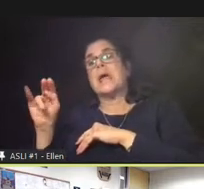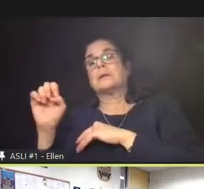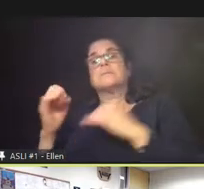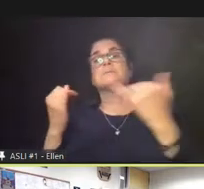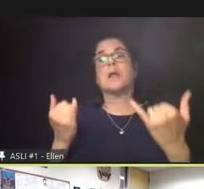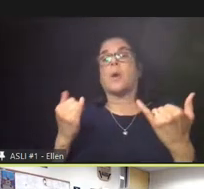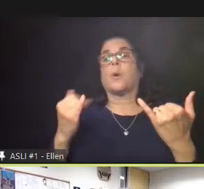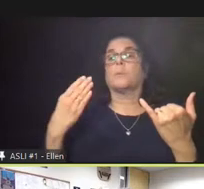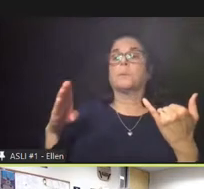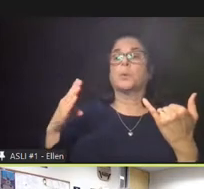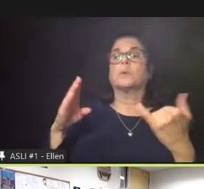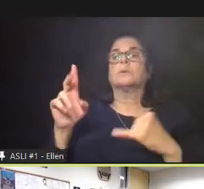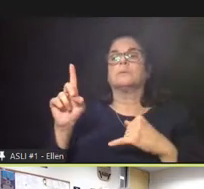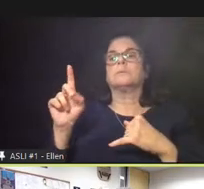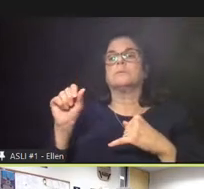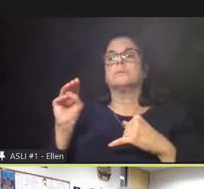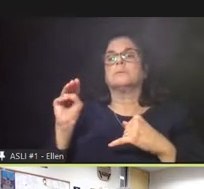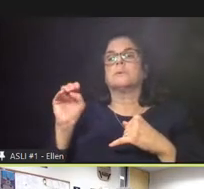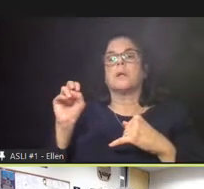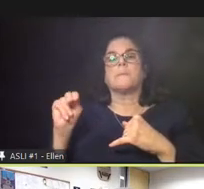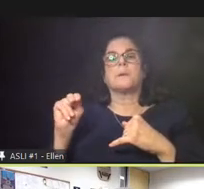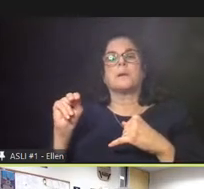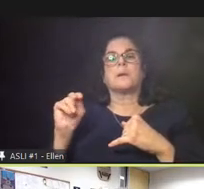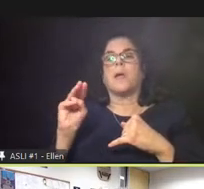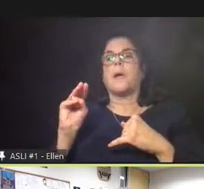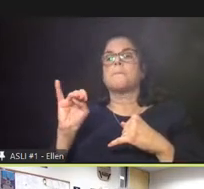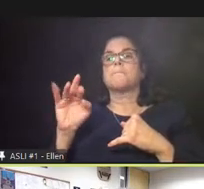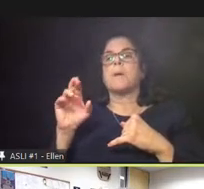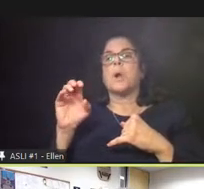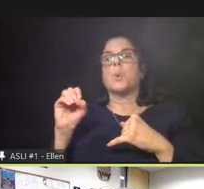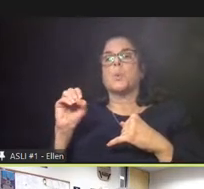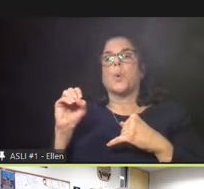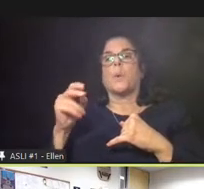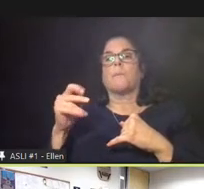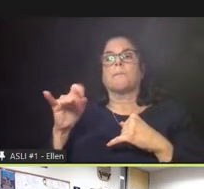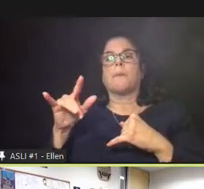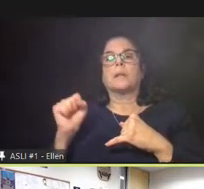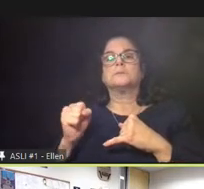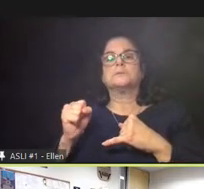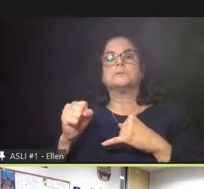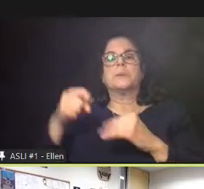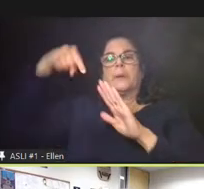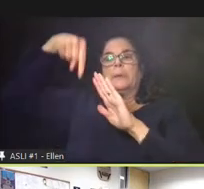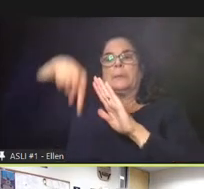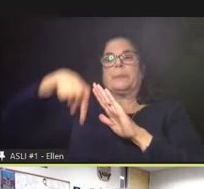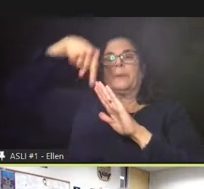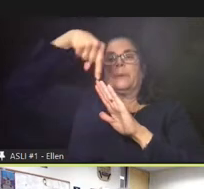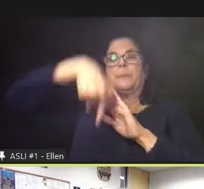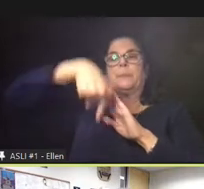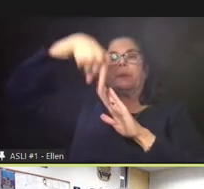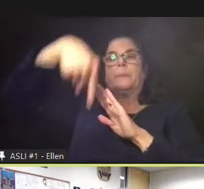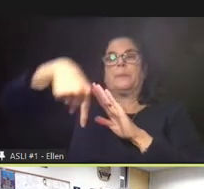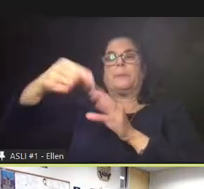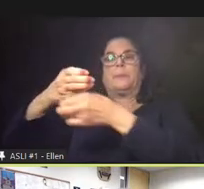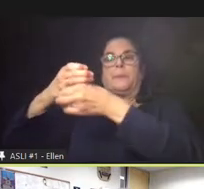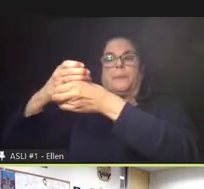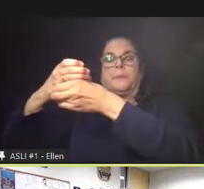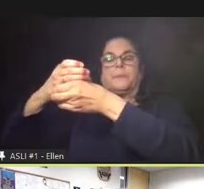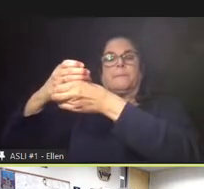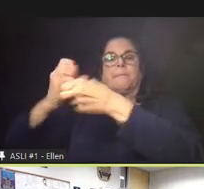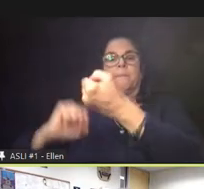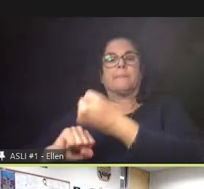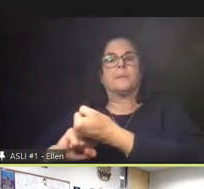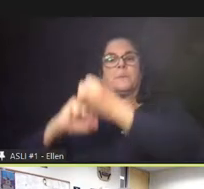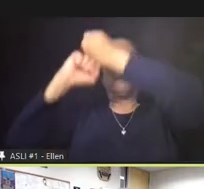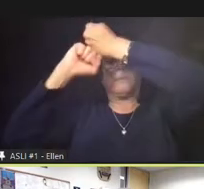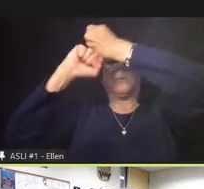we're installing micropiles, which are much smaller versions of caissons that are then tied together for the foundation. Ultimately, the grade beams of the building get supported on this.